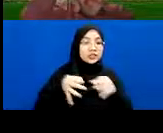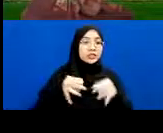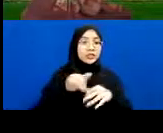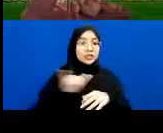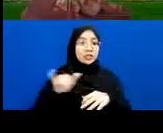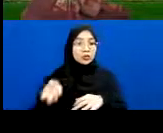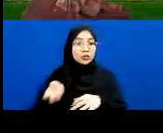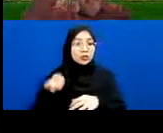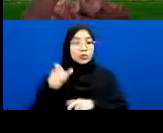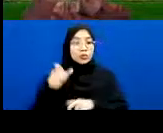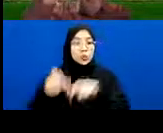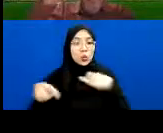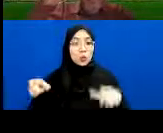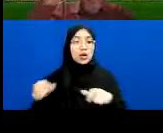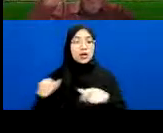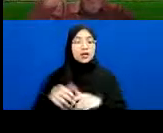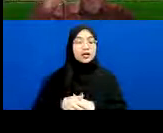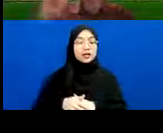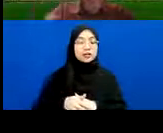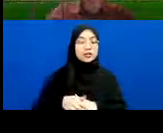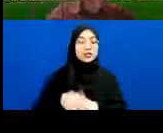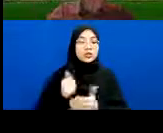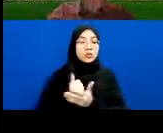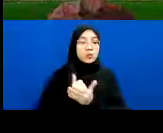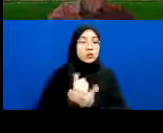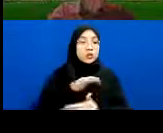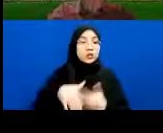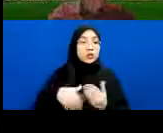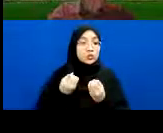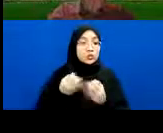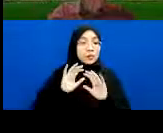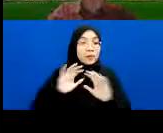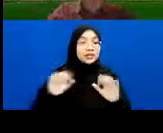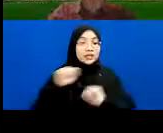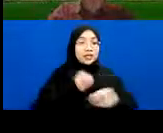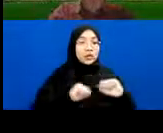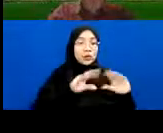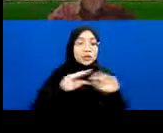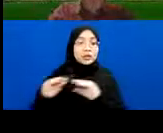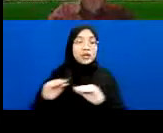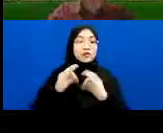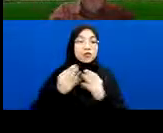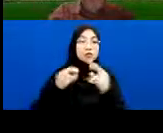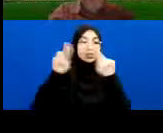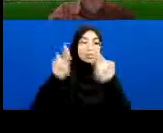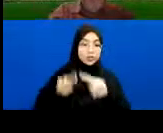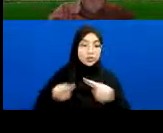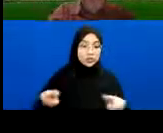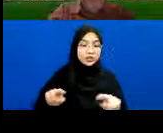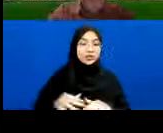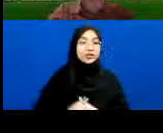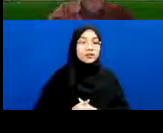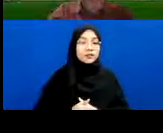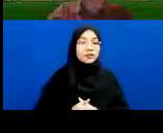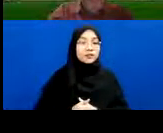with Disabilities, it explicitly recognizes the importance of education as the rights of people with